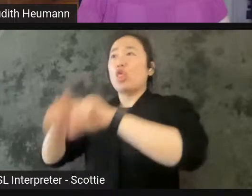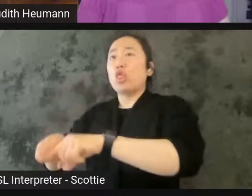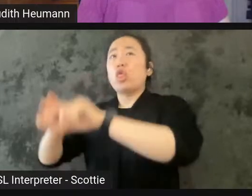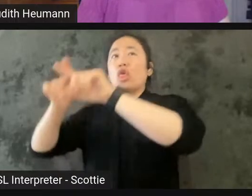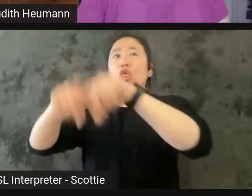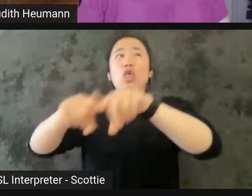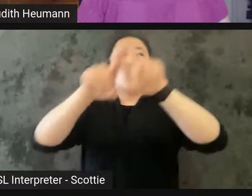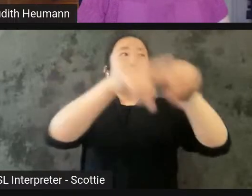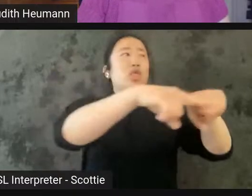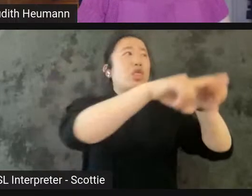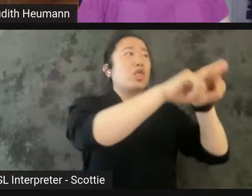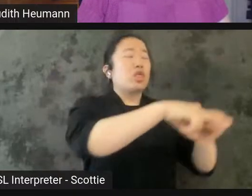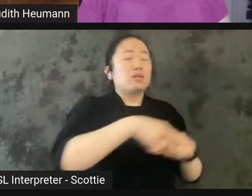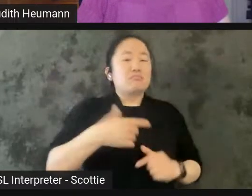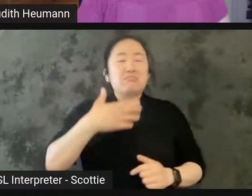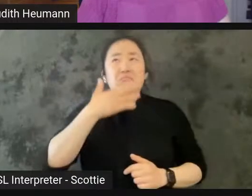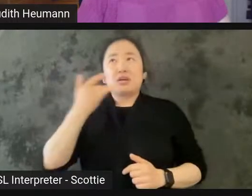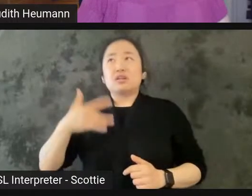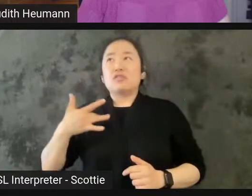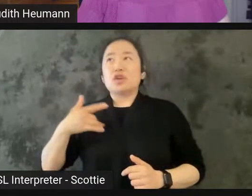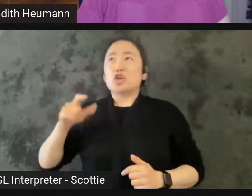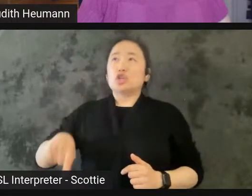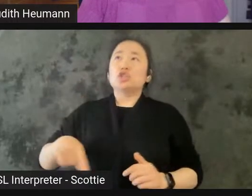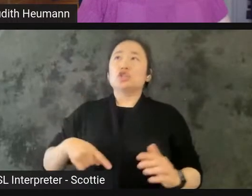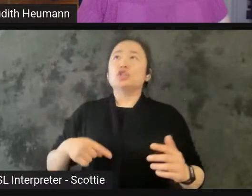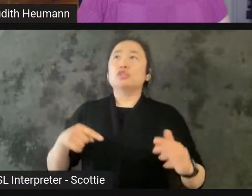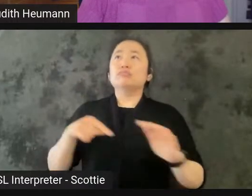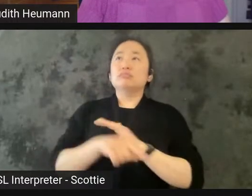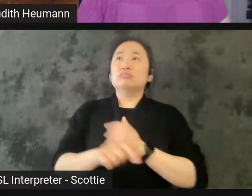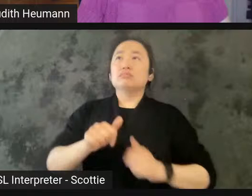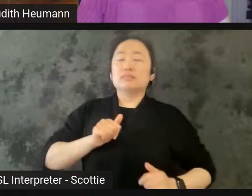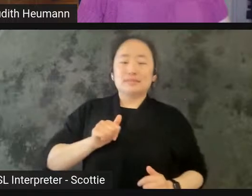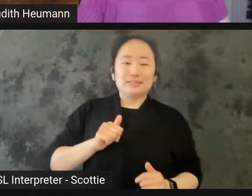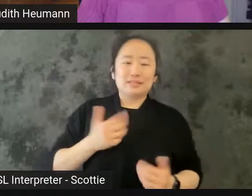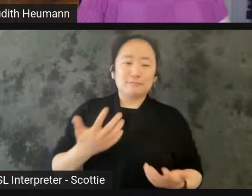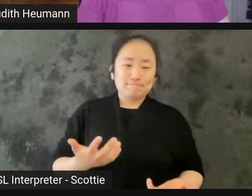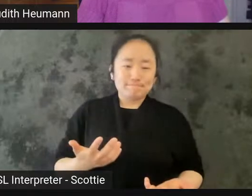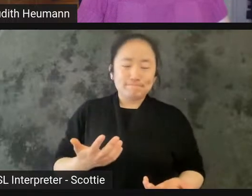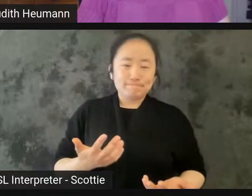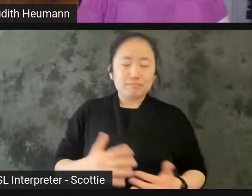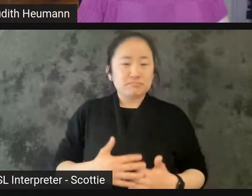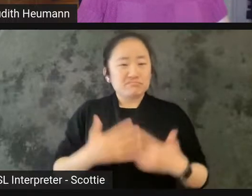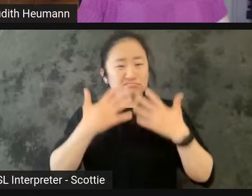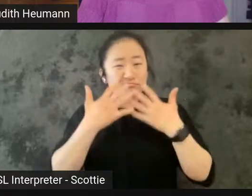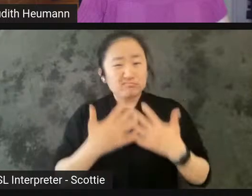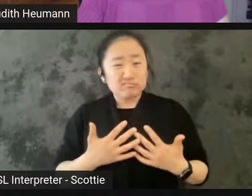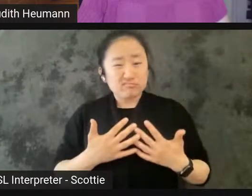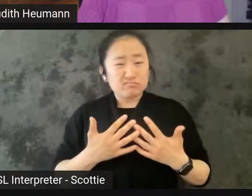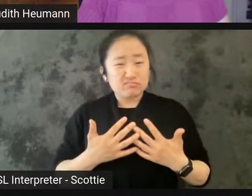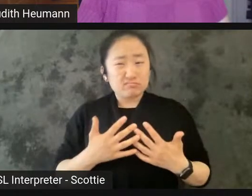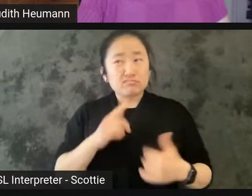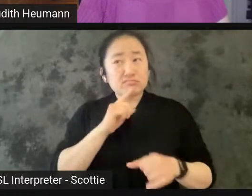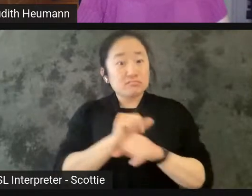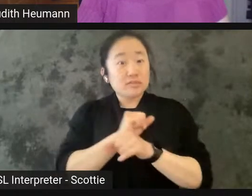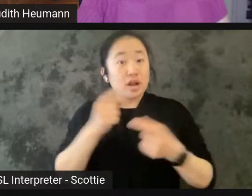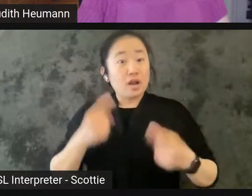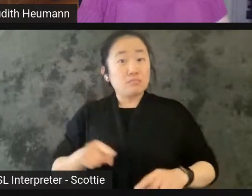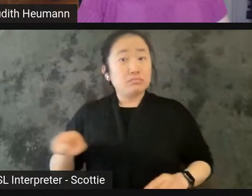themselves. Now, suicide is an unfortunate reality. So if there were